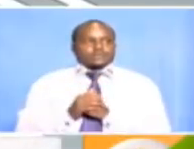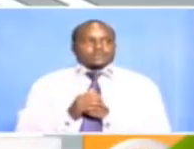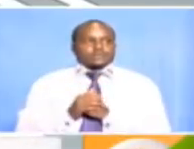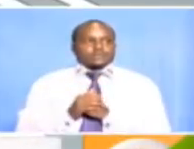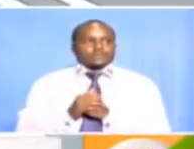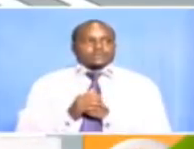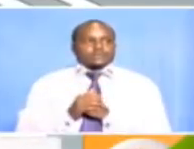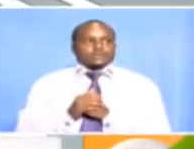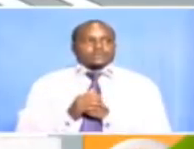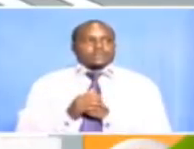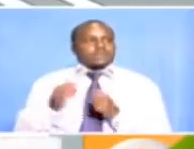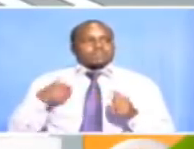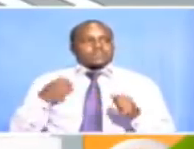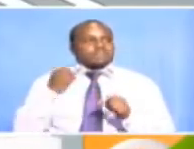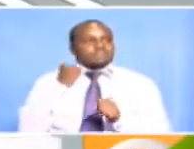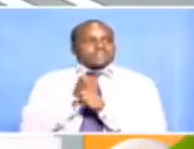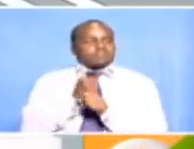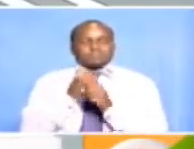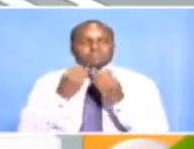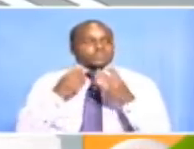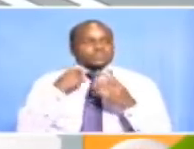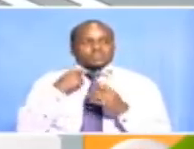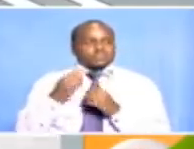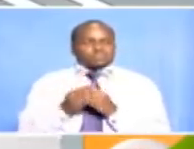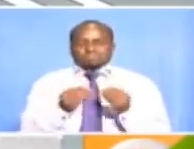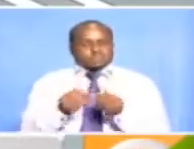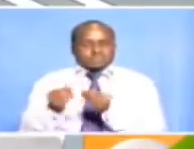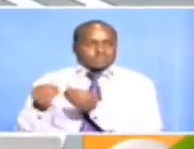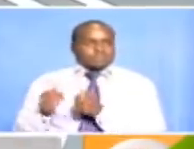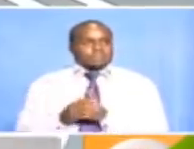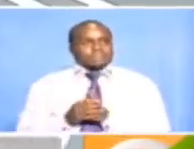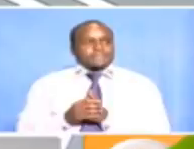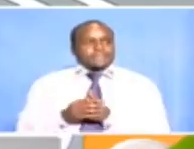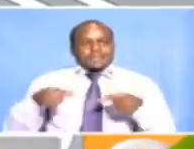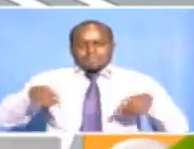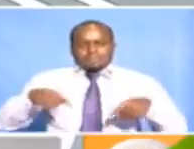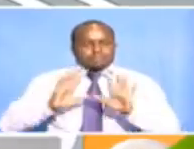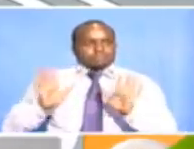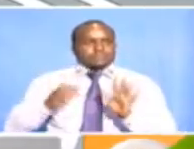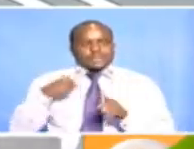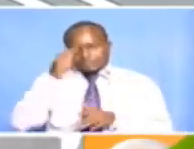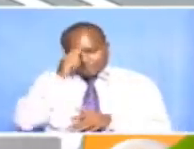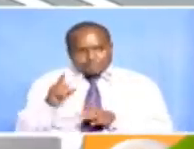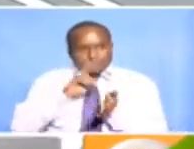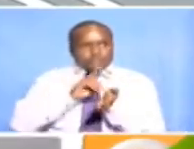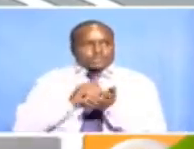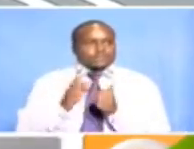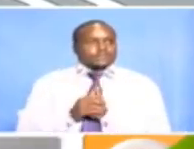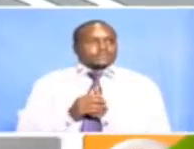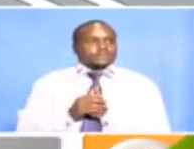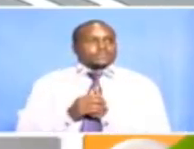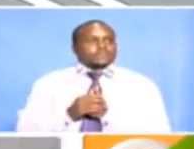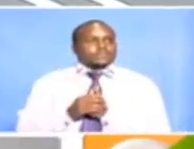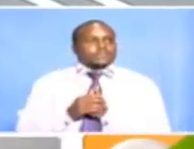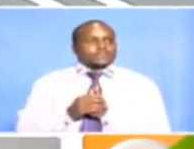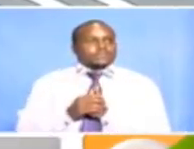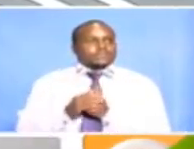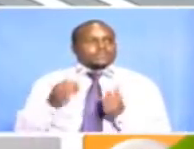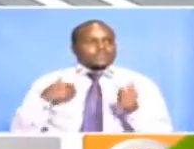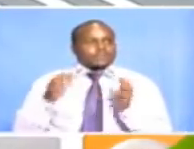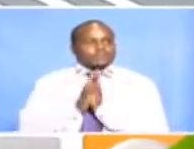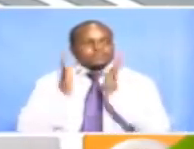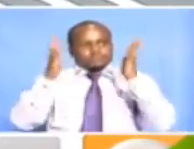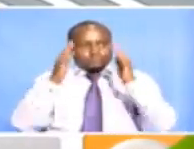Eh? I've dealt with so many unions. You have, huh? Yeah, so many. And I respect doctors. Yeah. I've complimented the doctors from